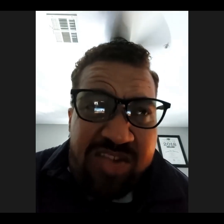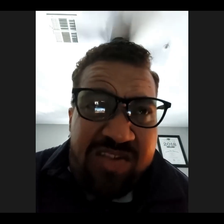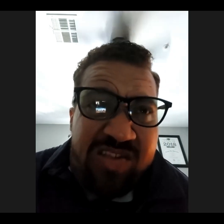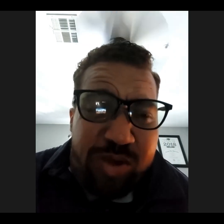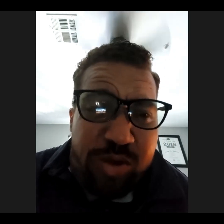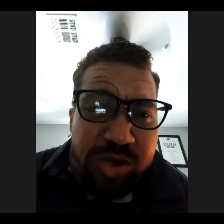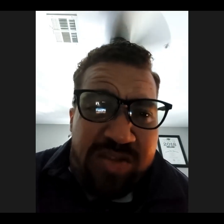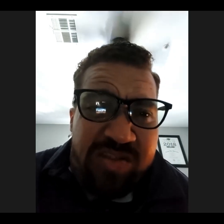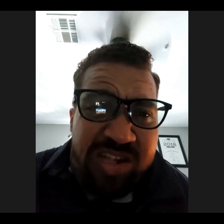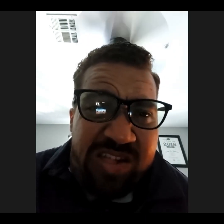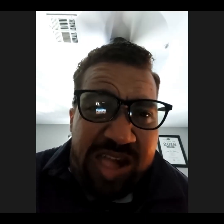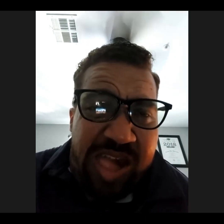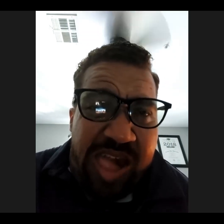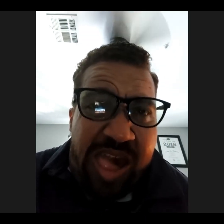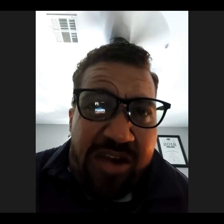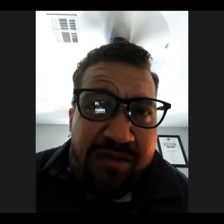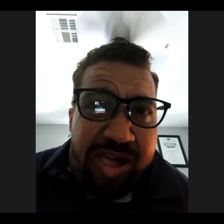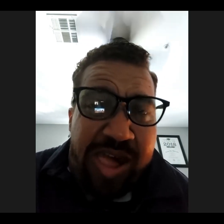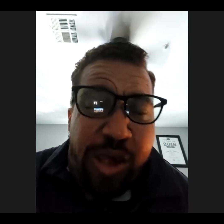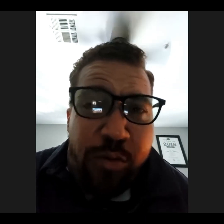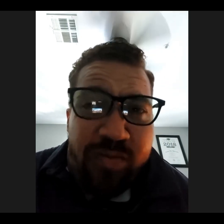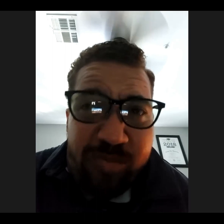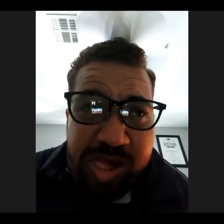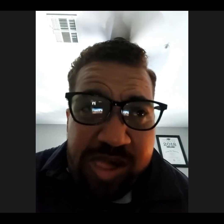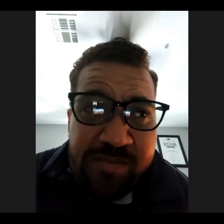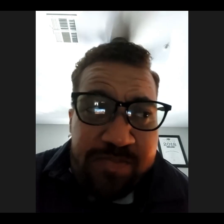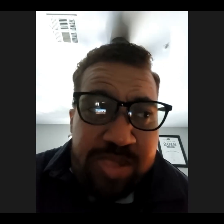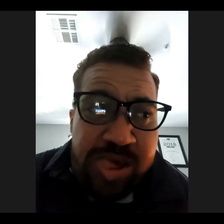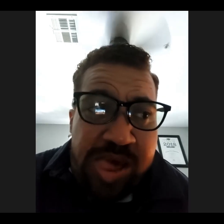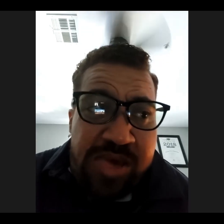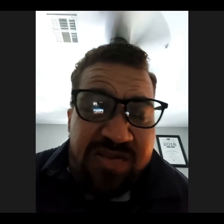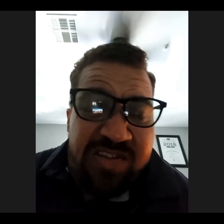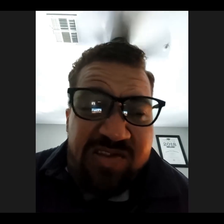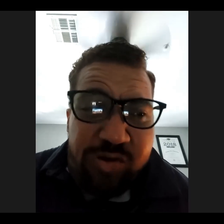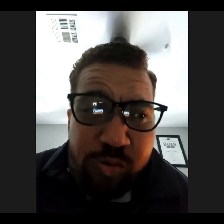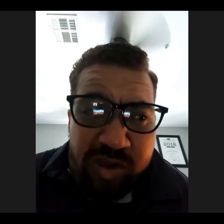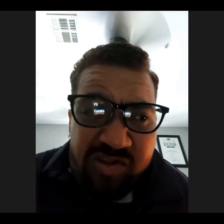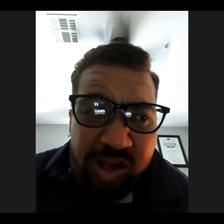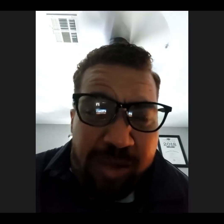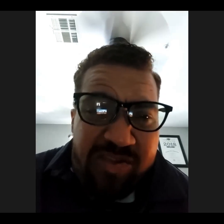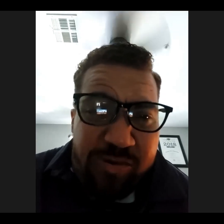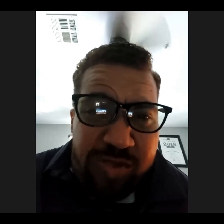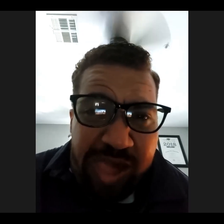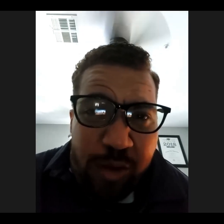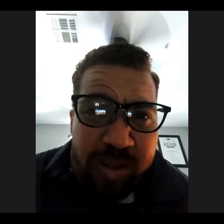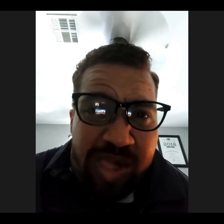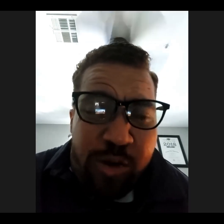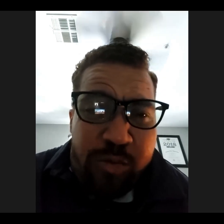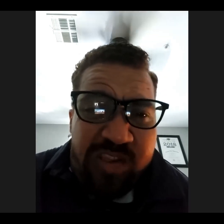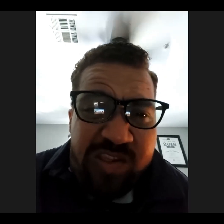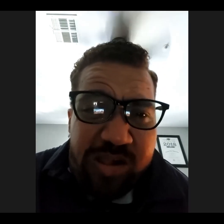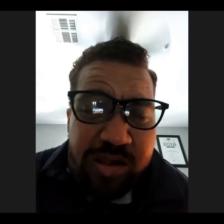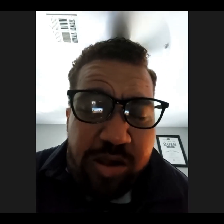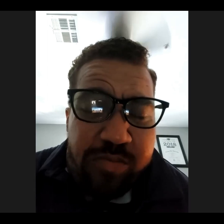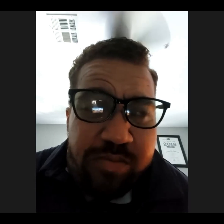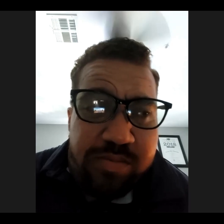that these experiences have helped me to do what job I do now when I